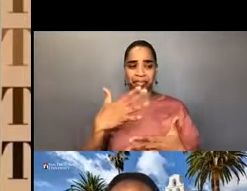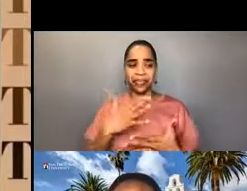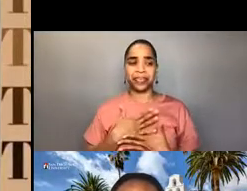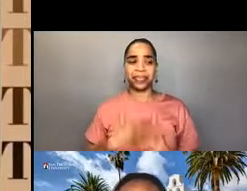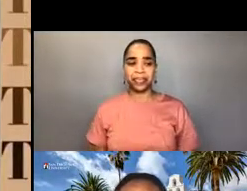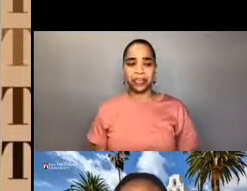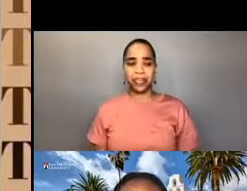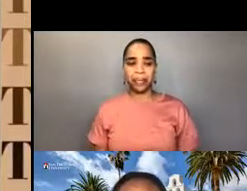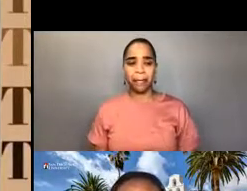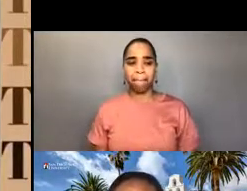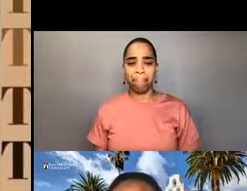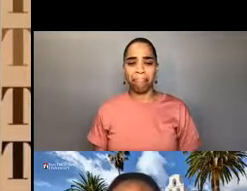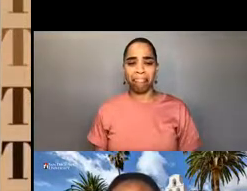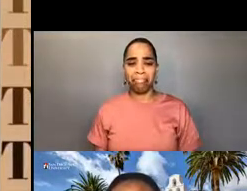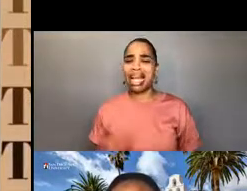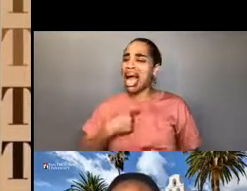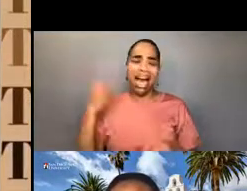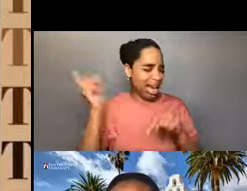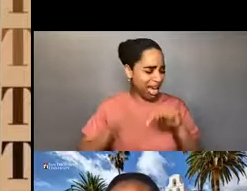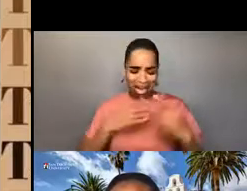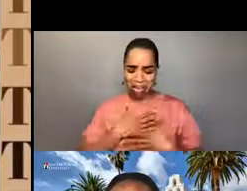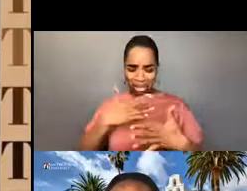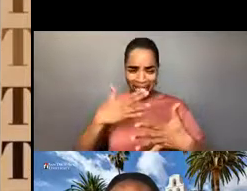I'm choking, I can't breathe.